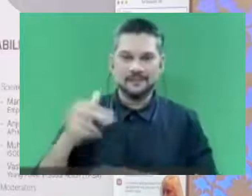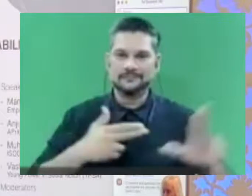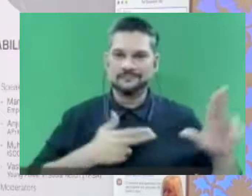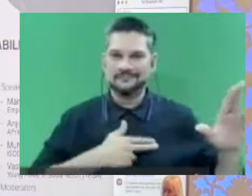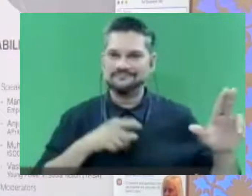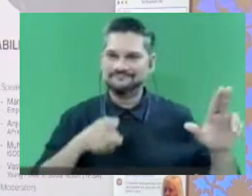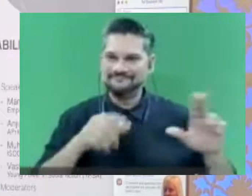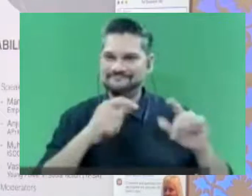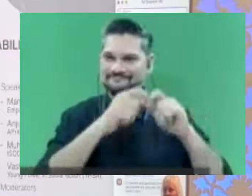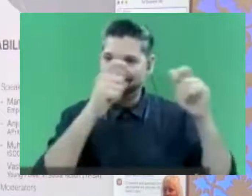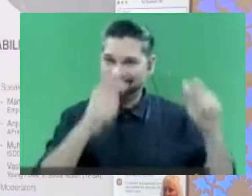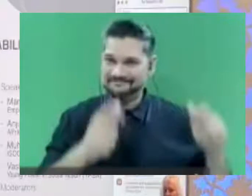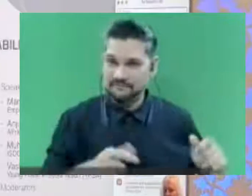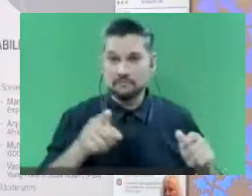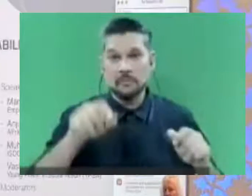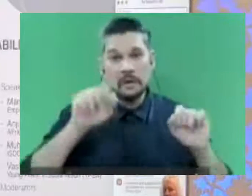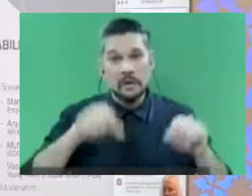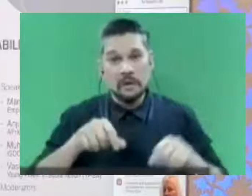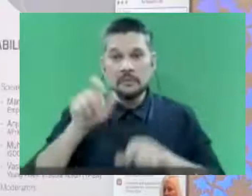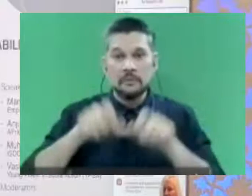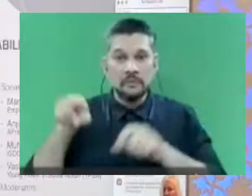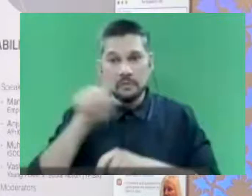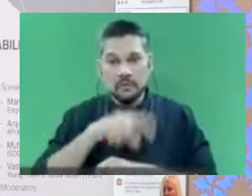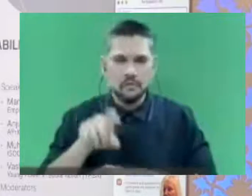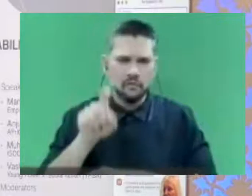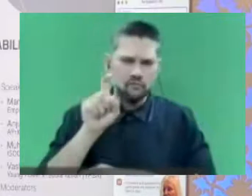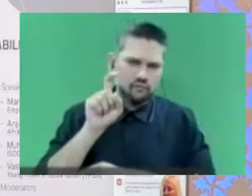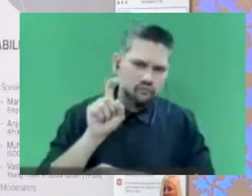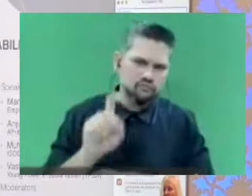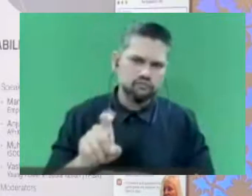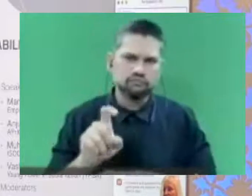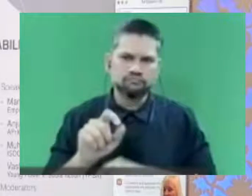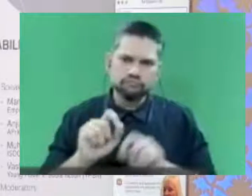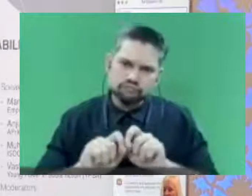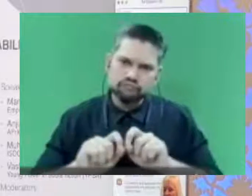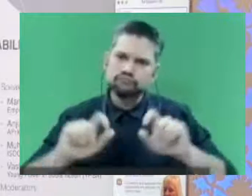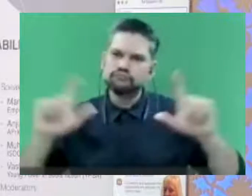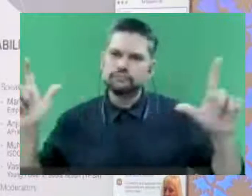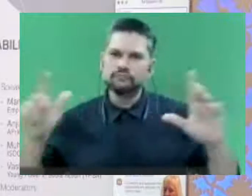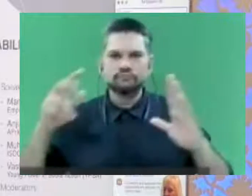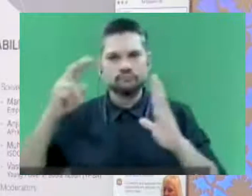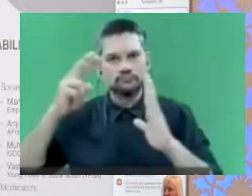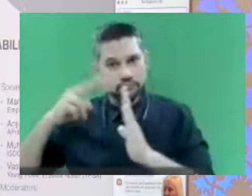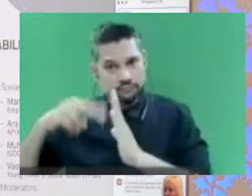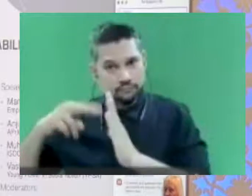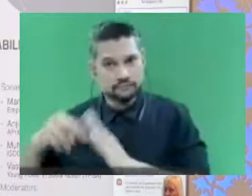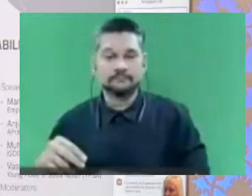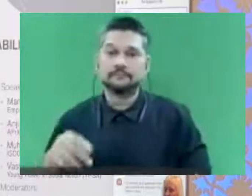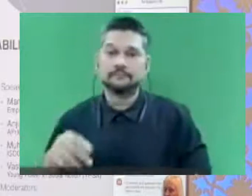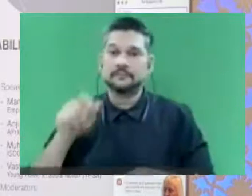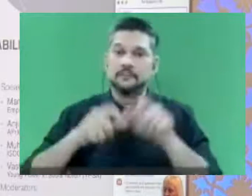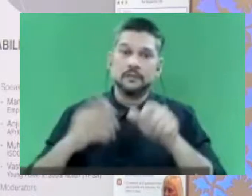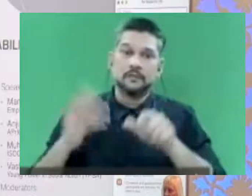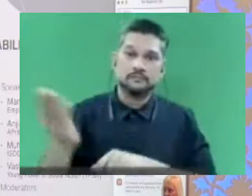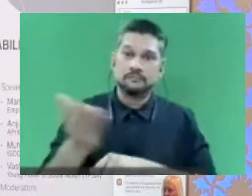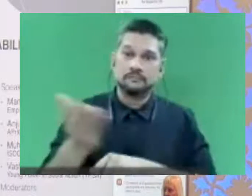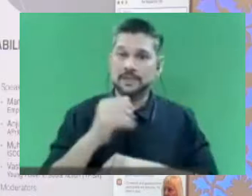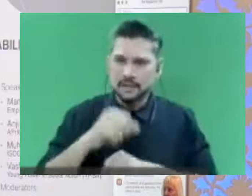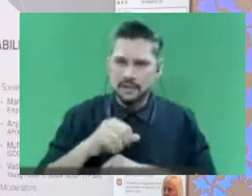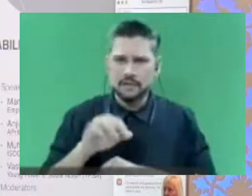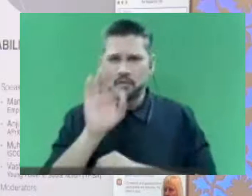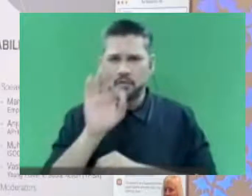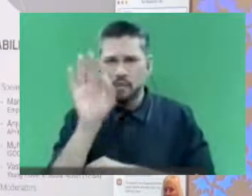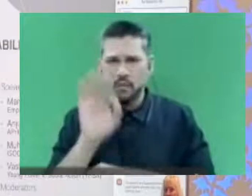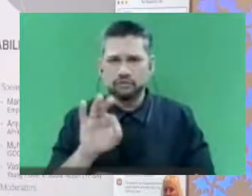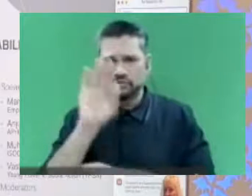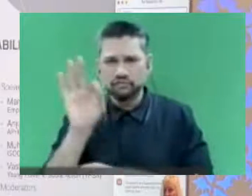on that. And also we are keen to have questions and comments